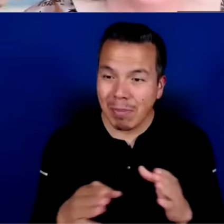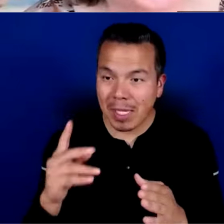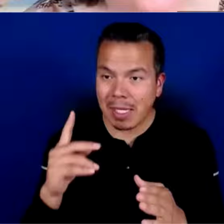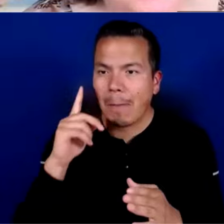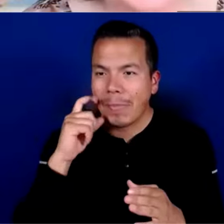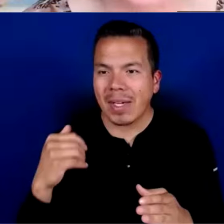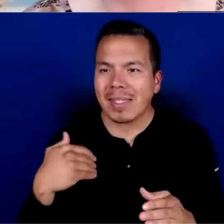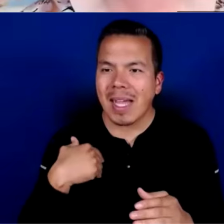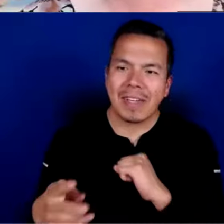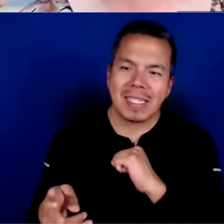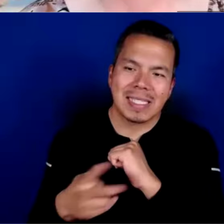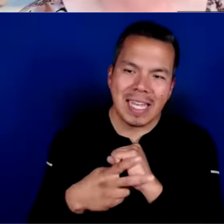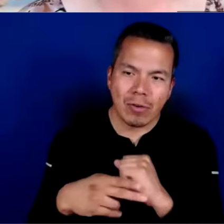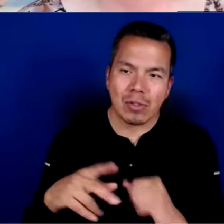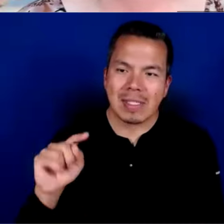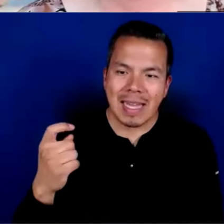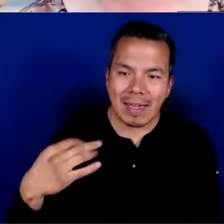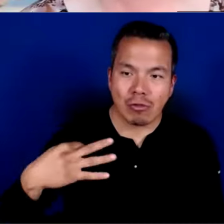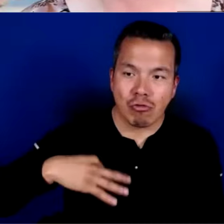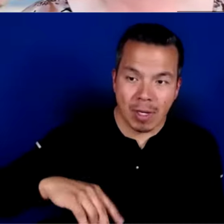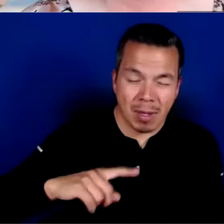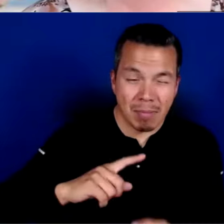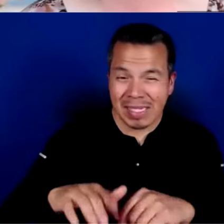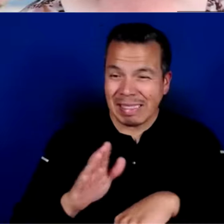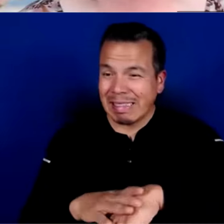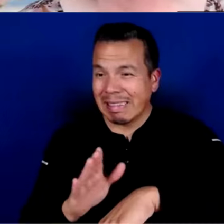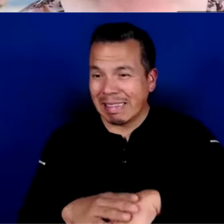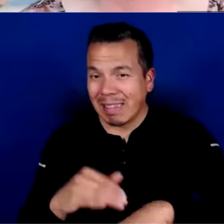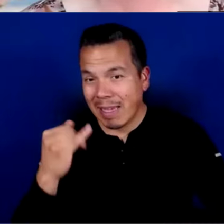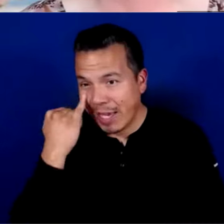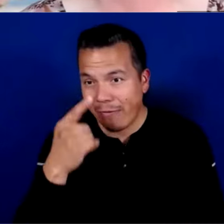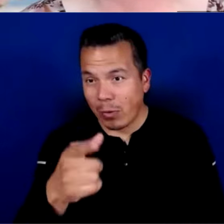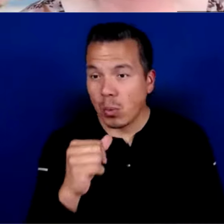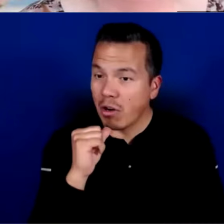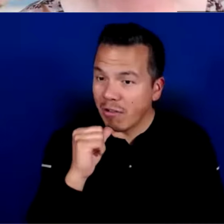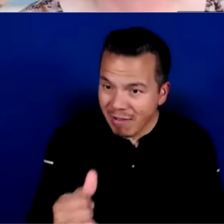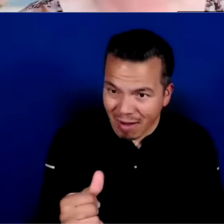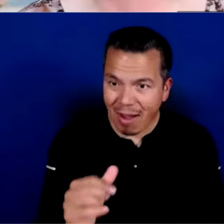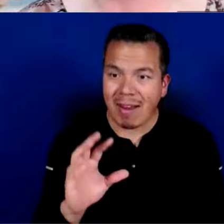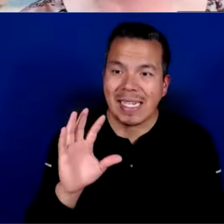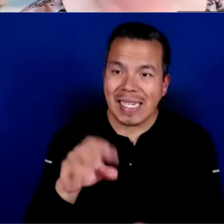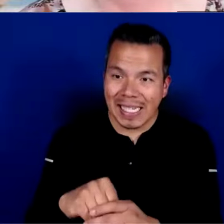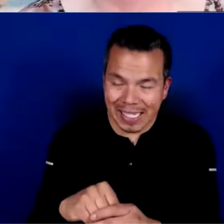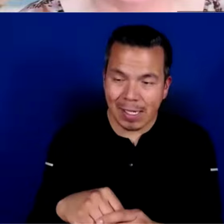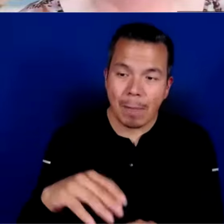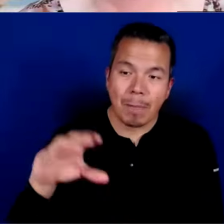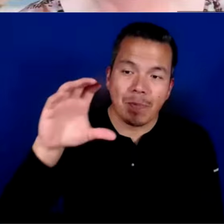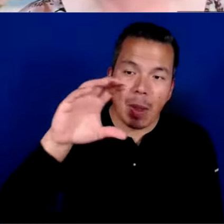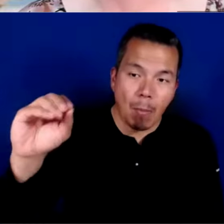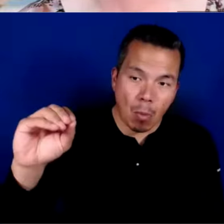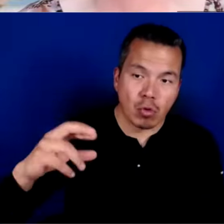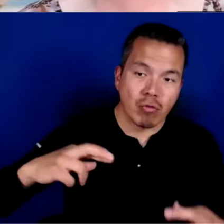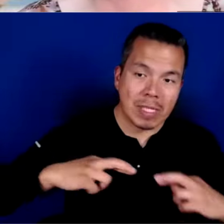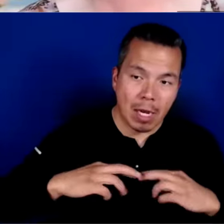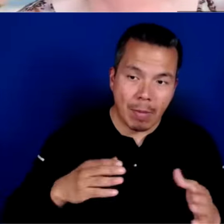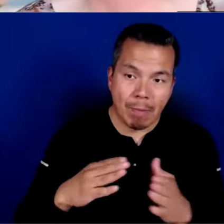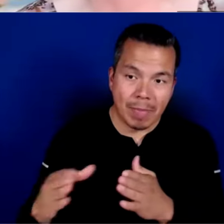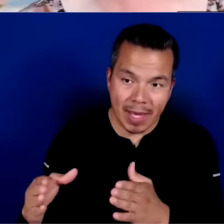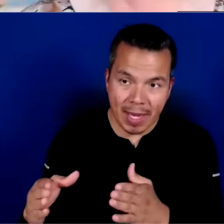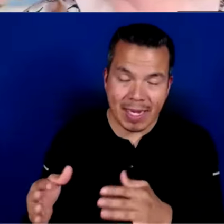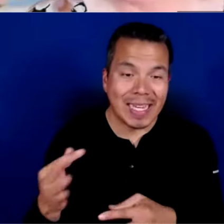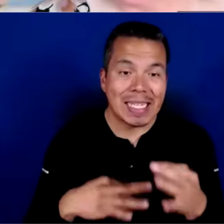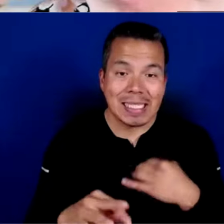saver's tax credit. But please know that if you're not participating in an employer's retirement plan, and instead